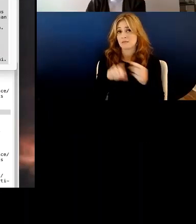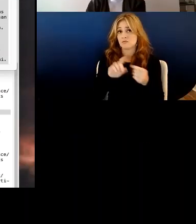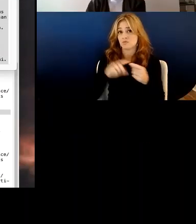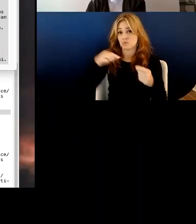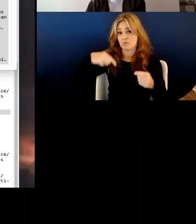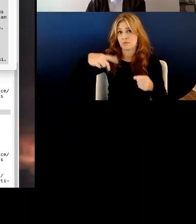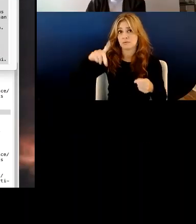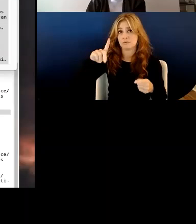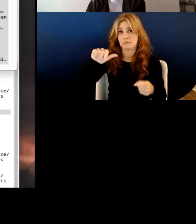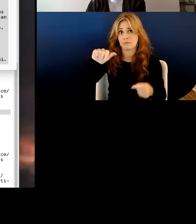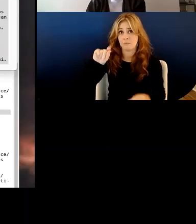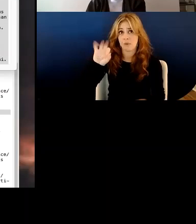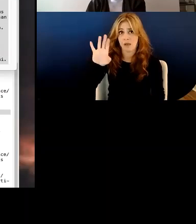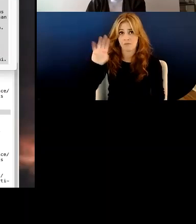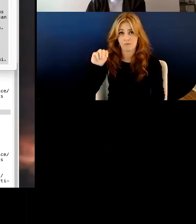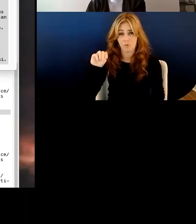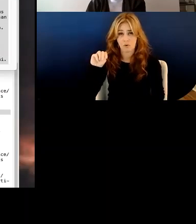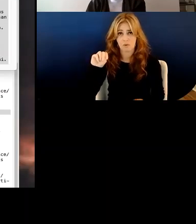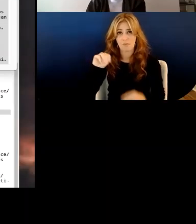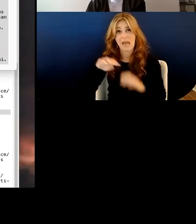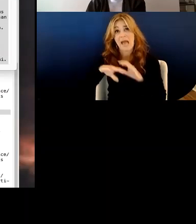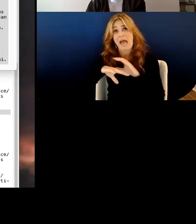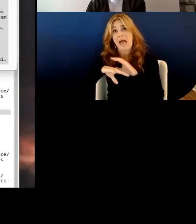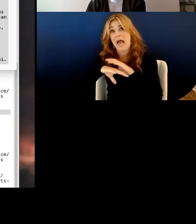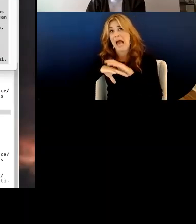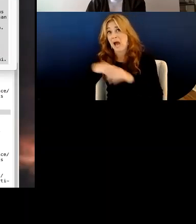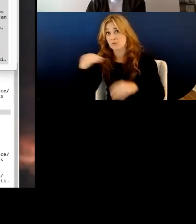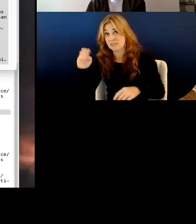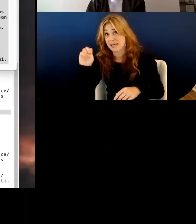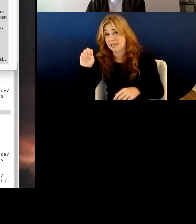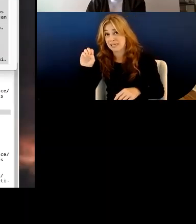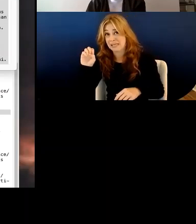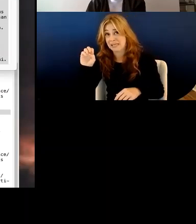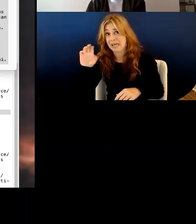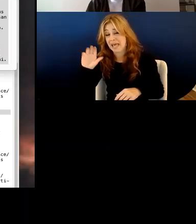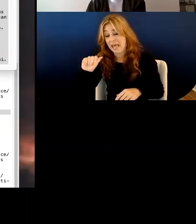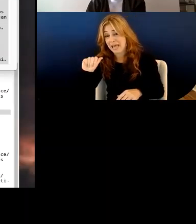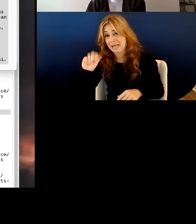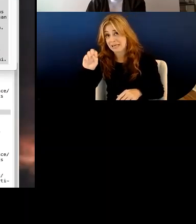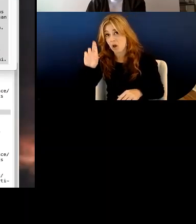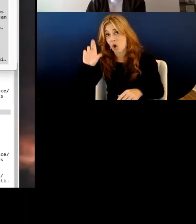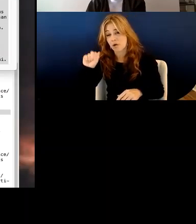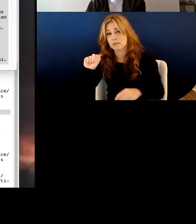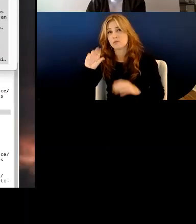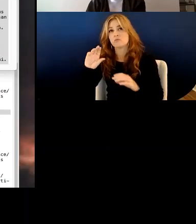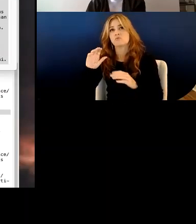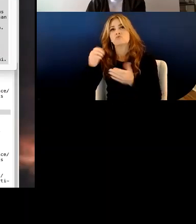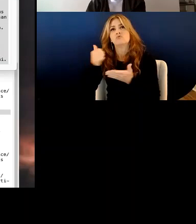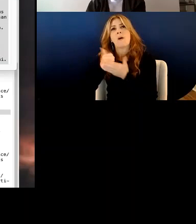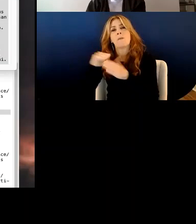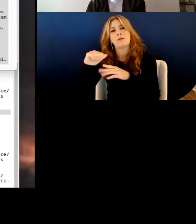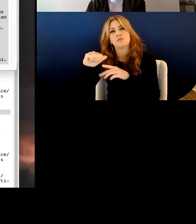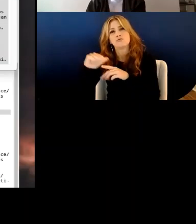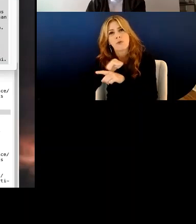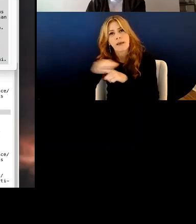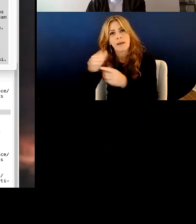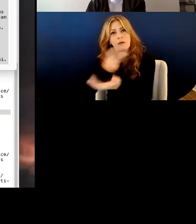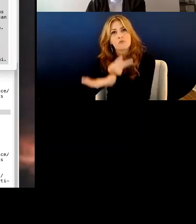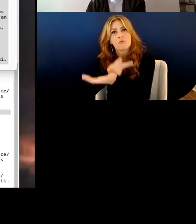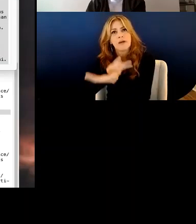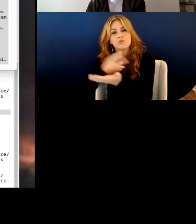platform outside of the AERA website that could be used to help train graduate students on this style